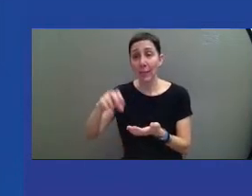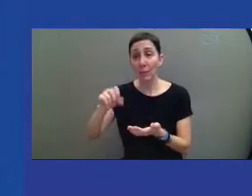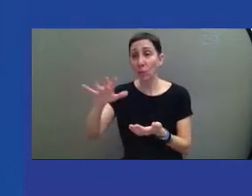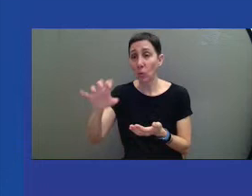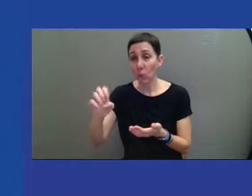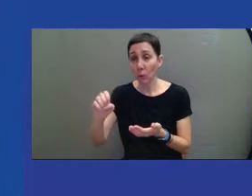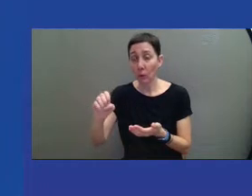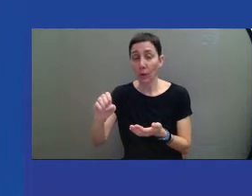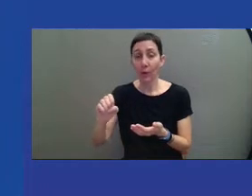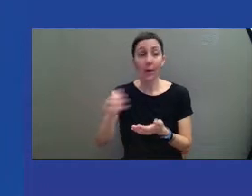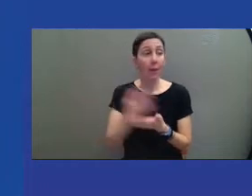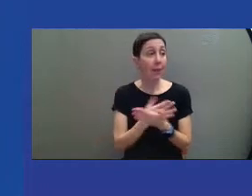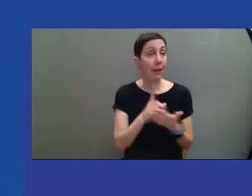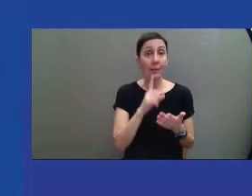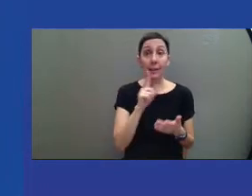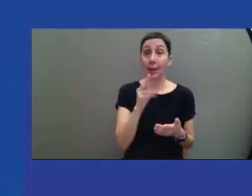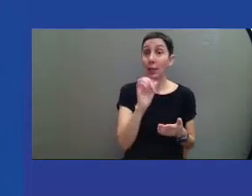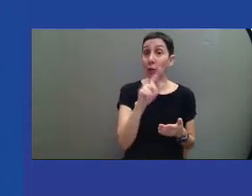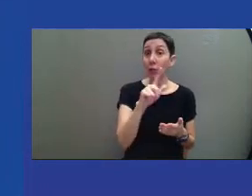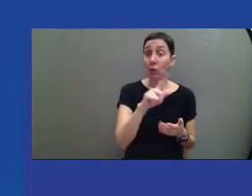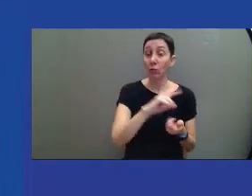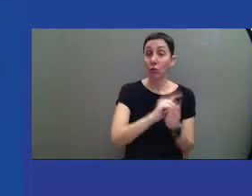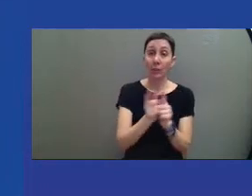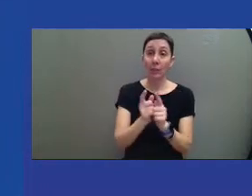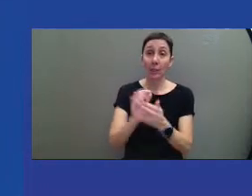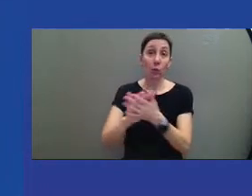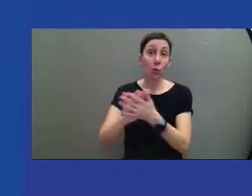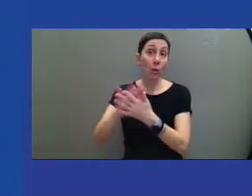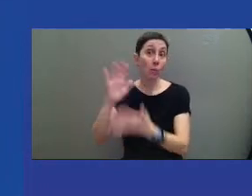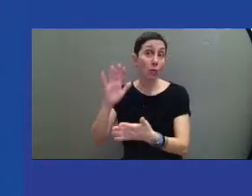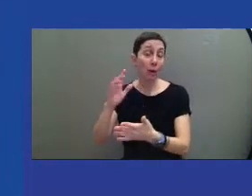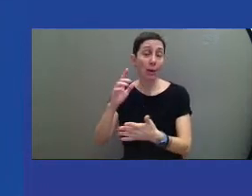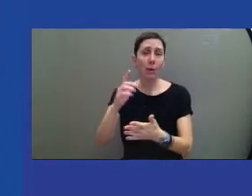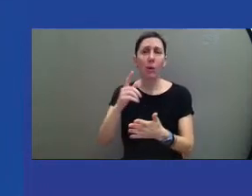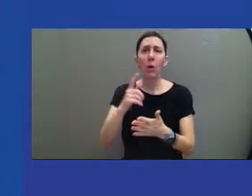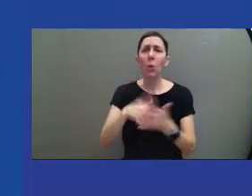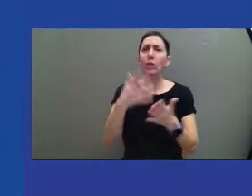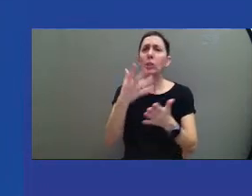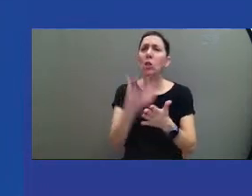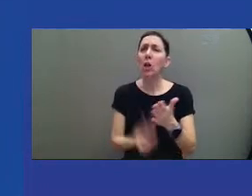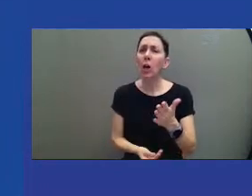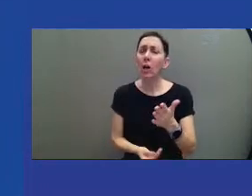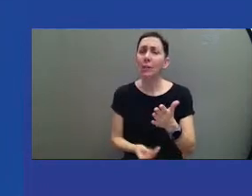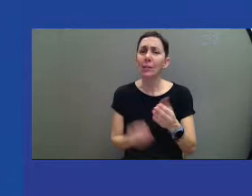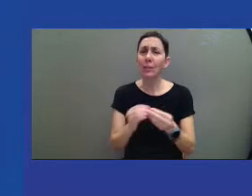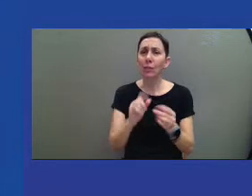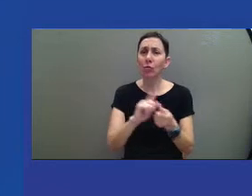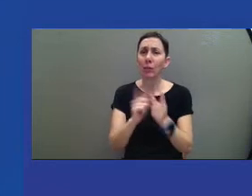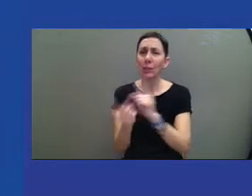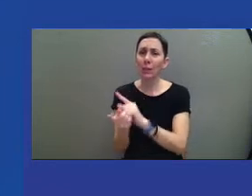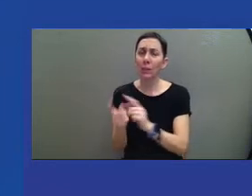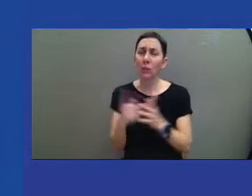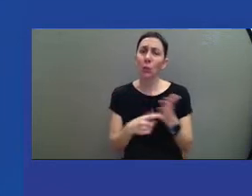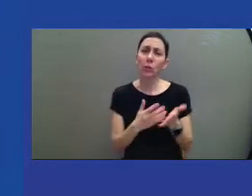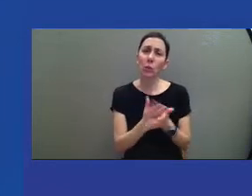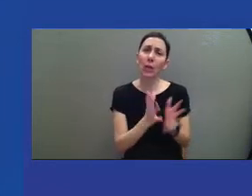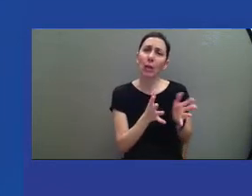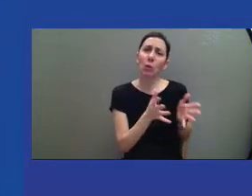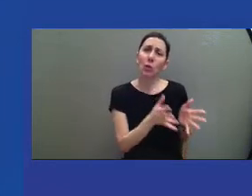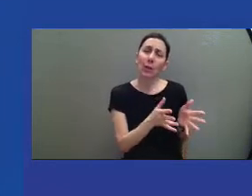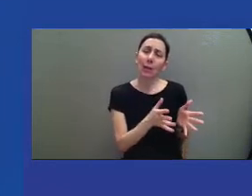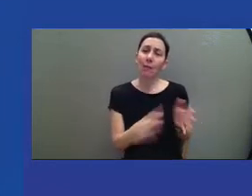into abstract, what gets lost in those translations, what is okay to be left behind in order to find new and more intentional